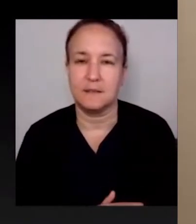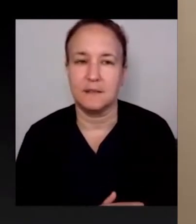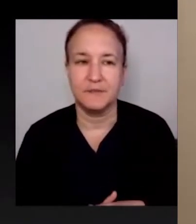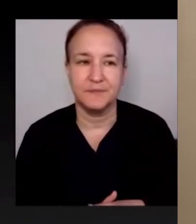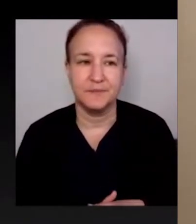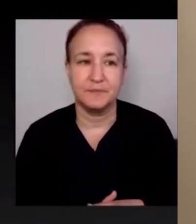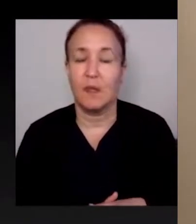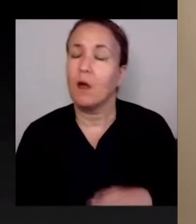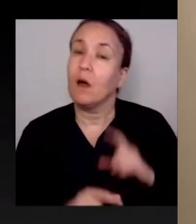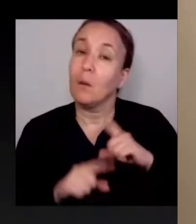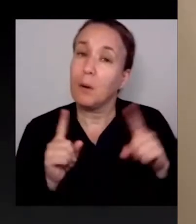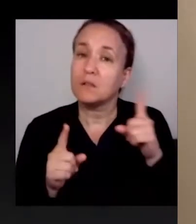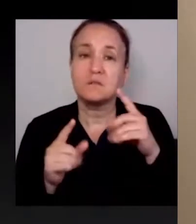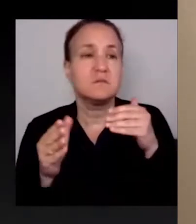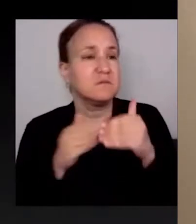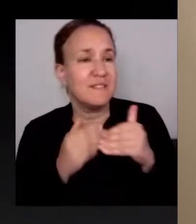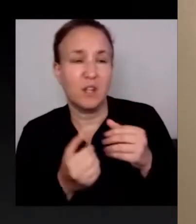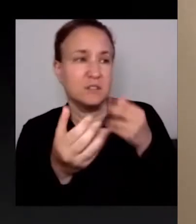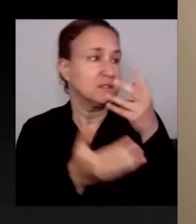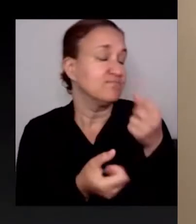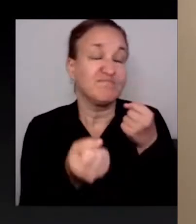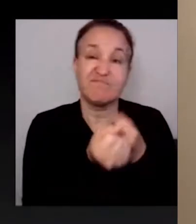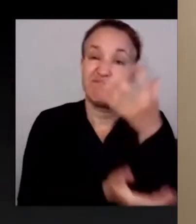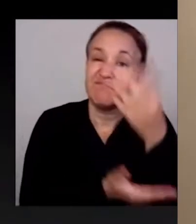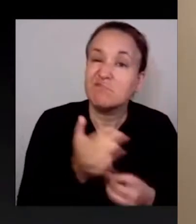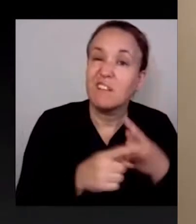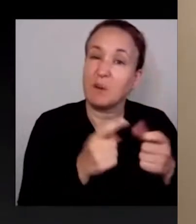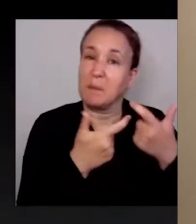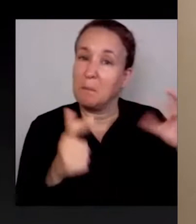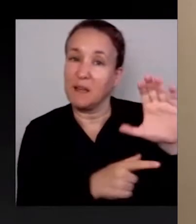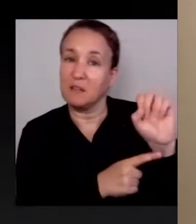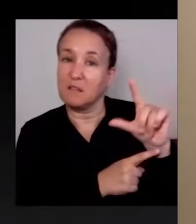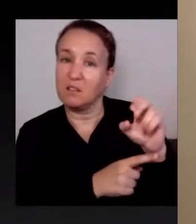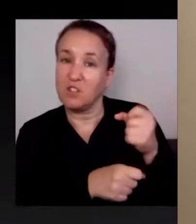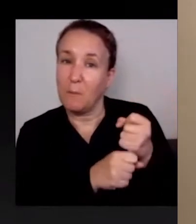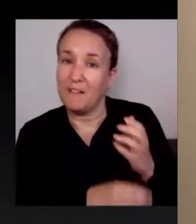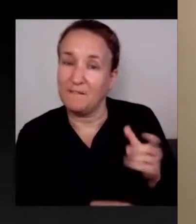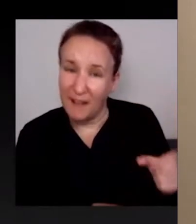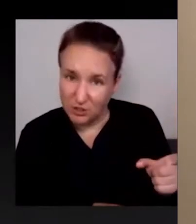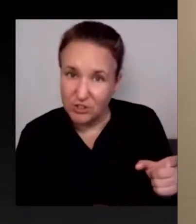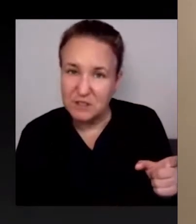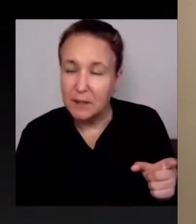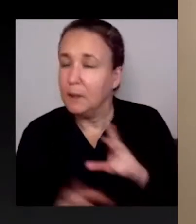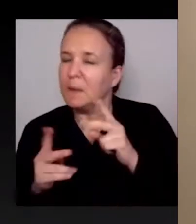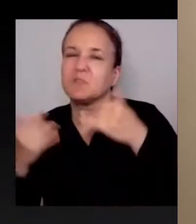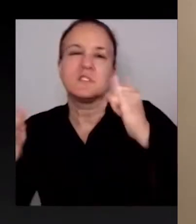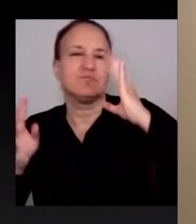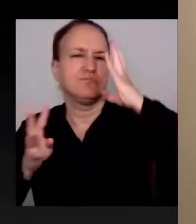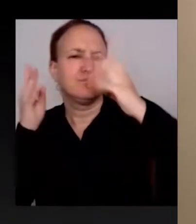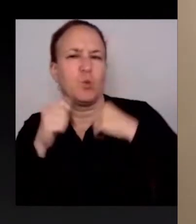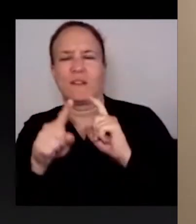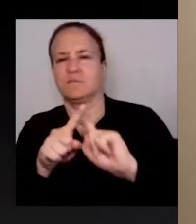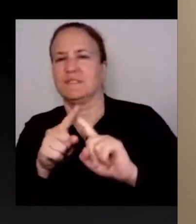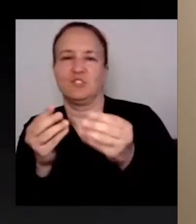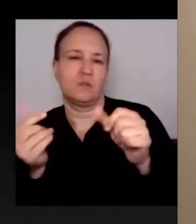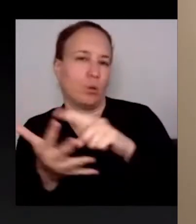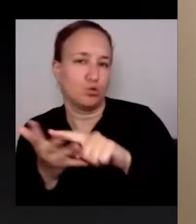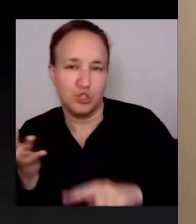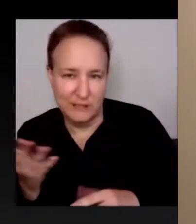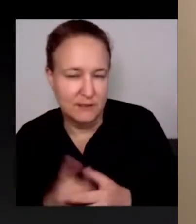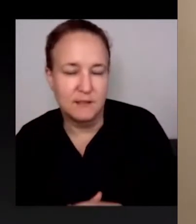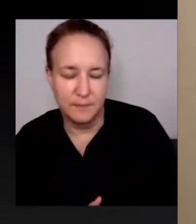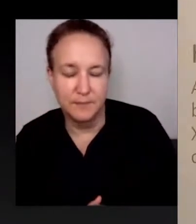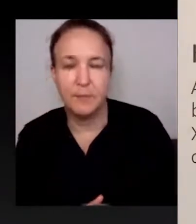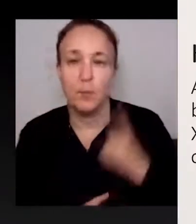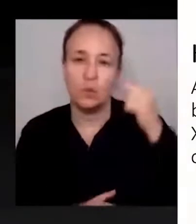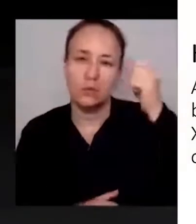But despite the lack of support from the big console manufacturers, this didn't stop people from coming up with all kinds of solutions. A guy named